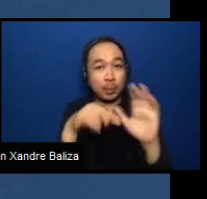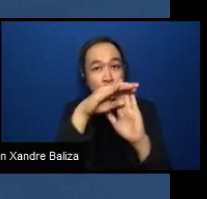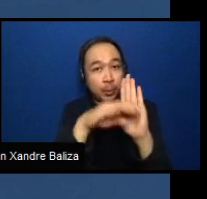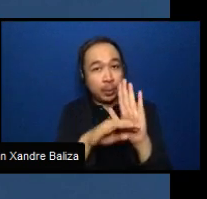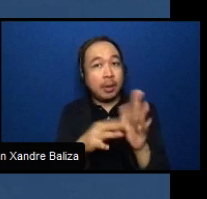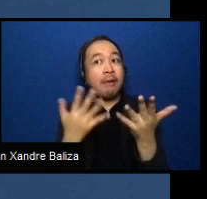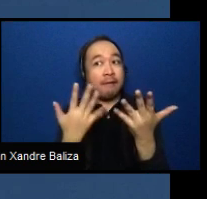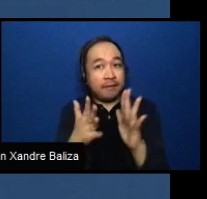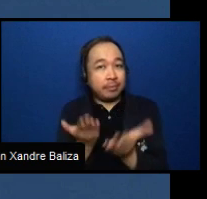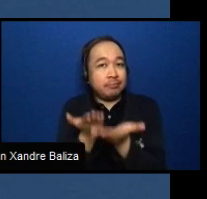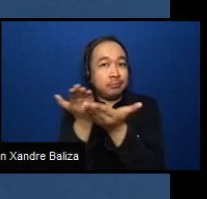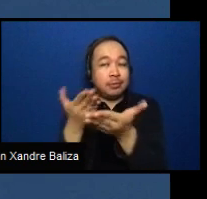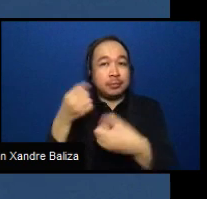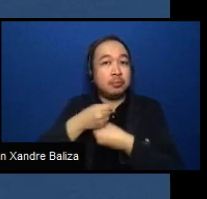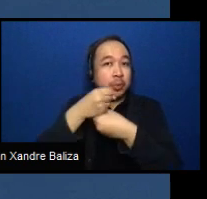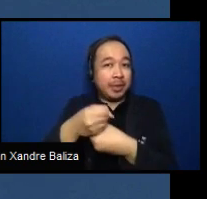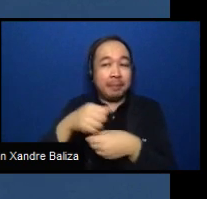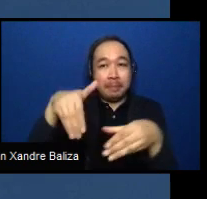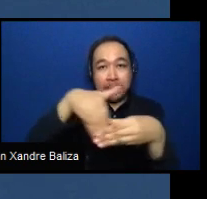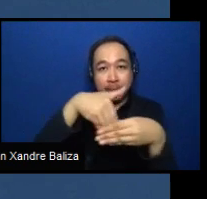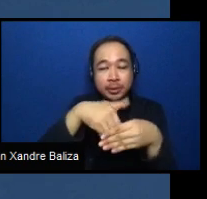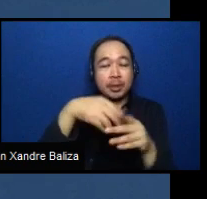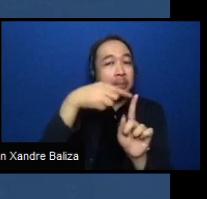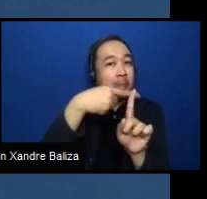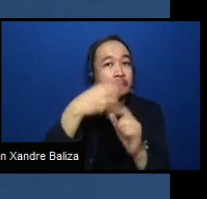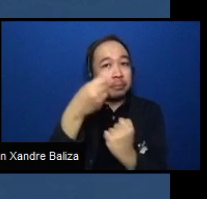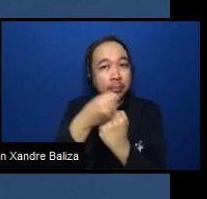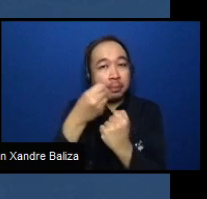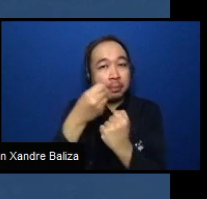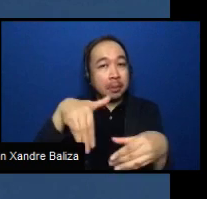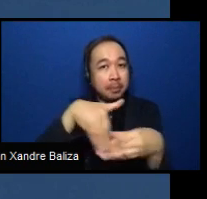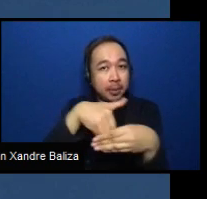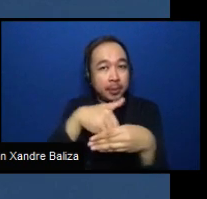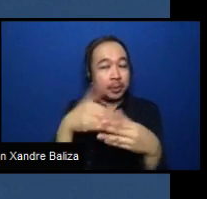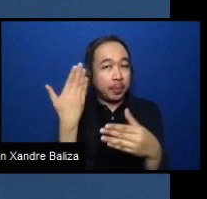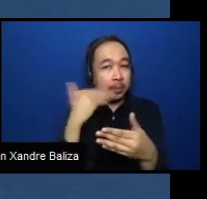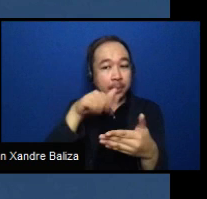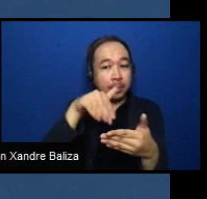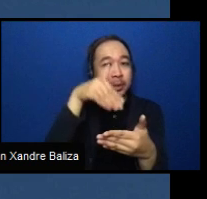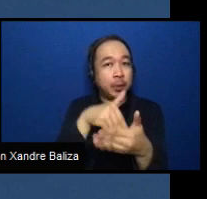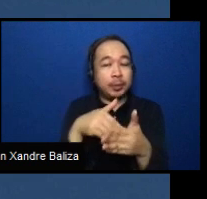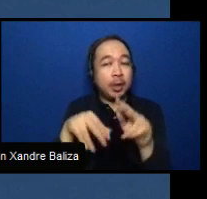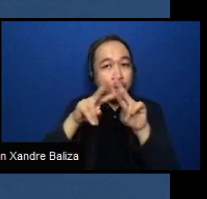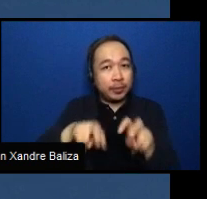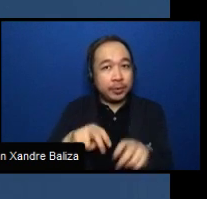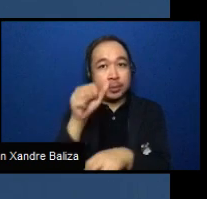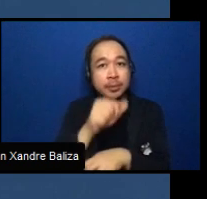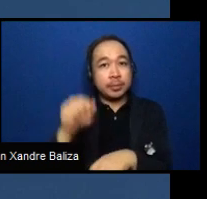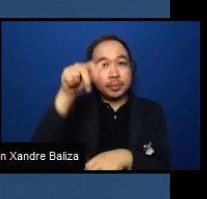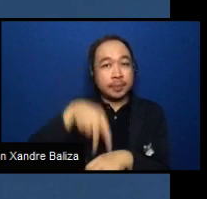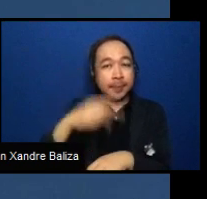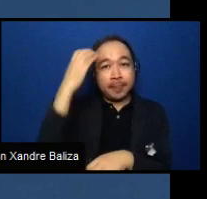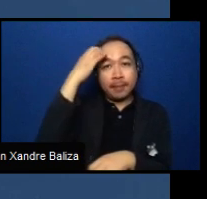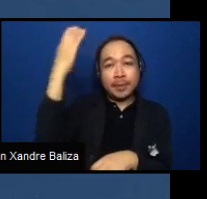representatives of members and associate members at the midterm review of the Asian and Pacific Ministerial